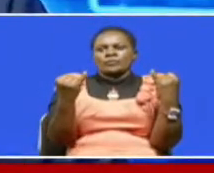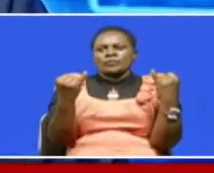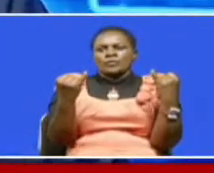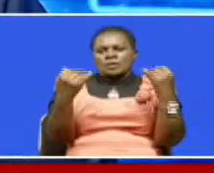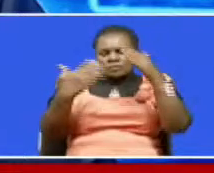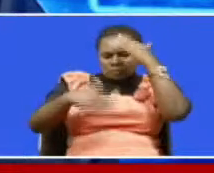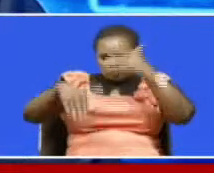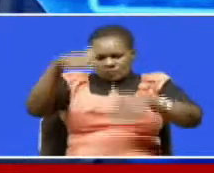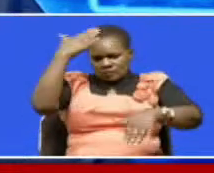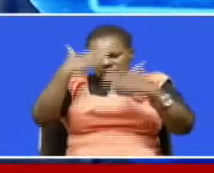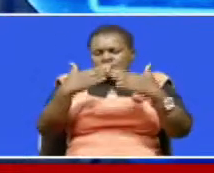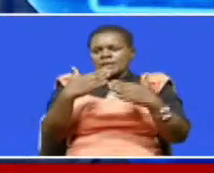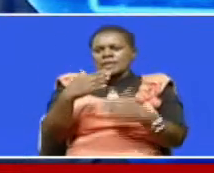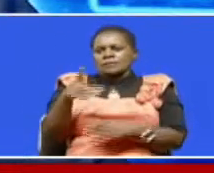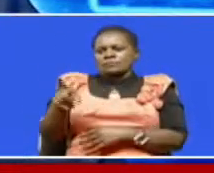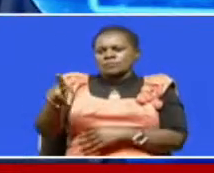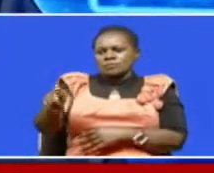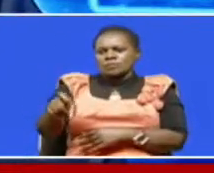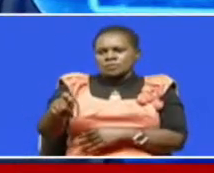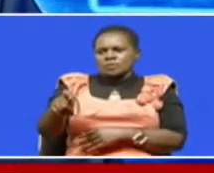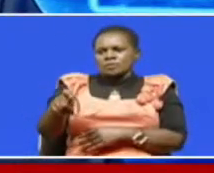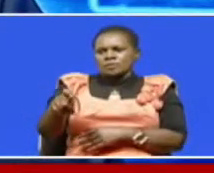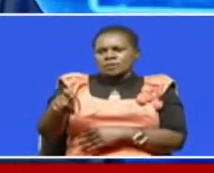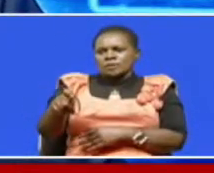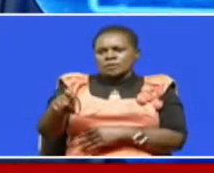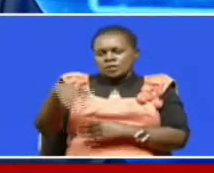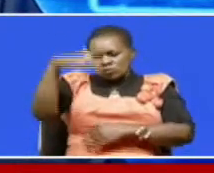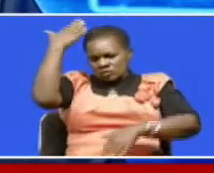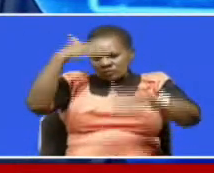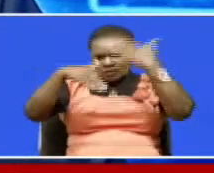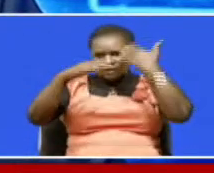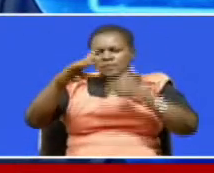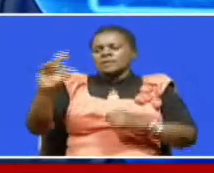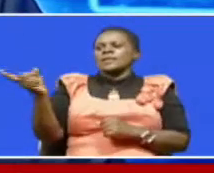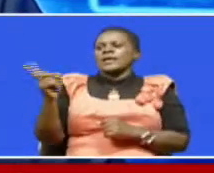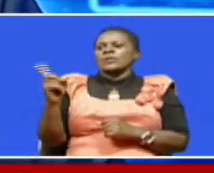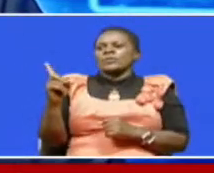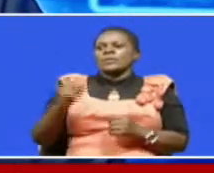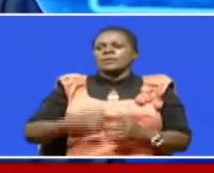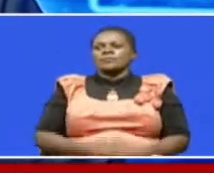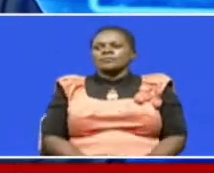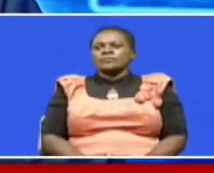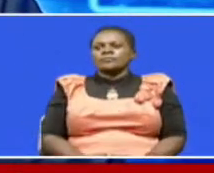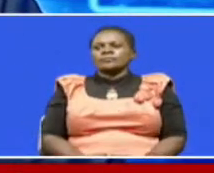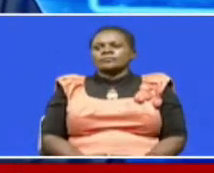Oyugi, Professor of Virology at the Department of Microbiology at the University of Nairobi.